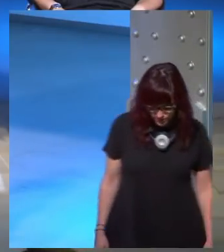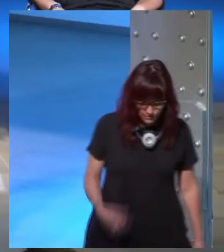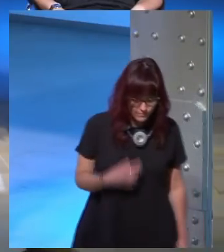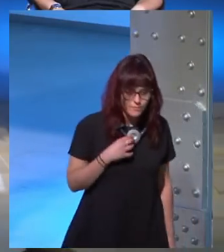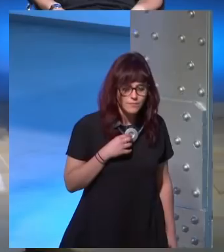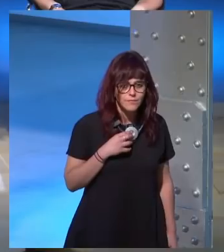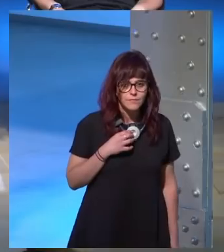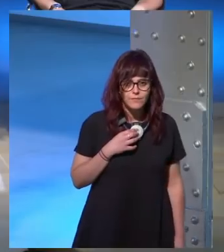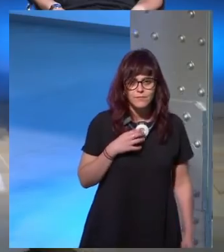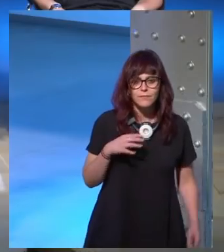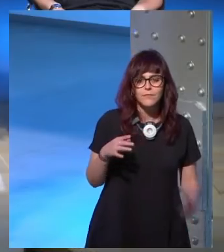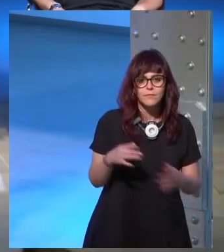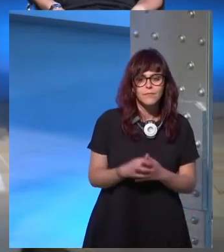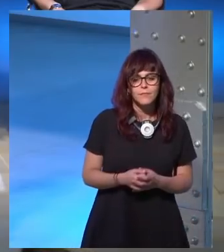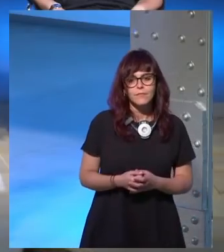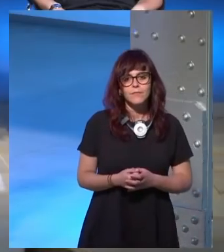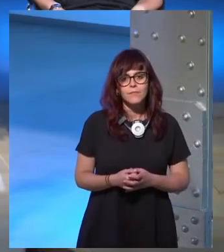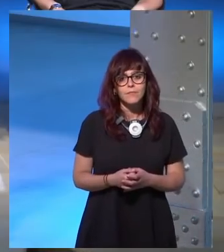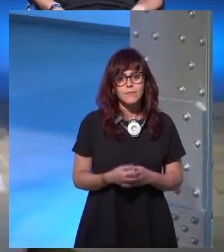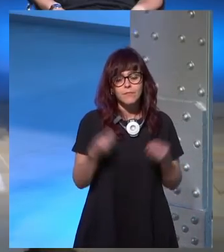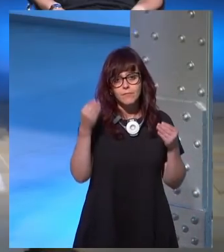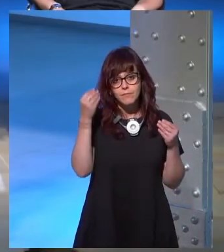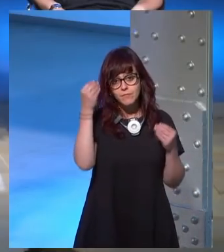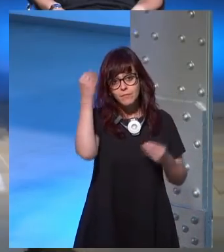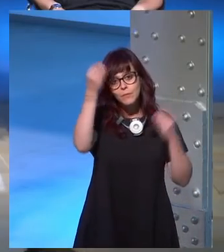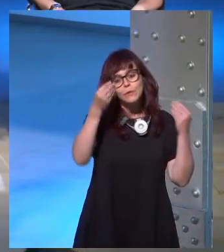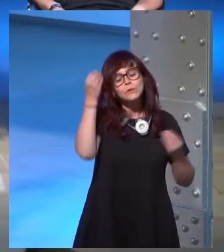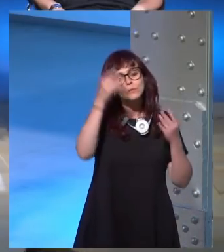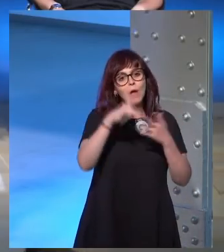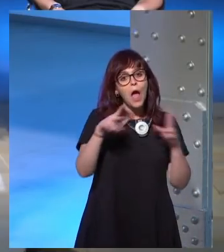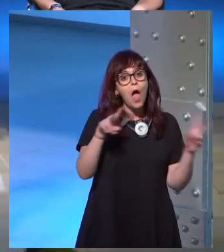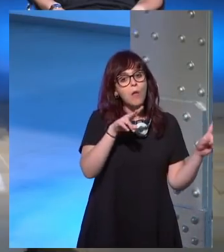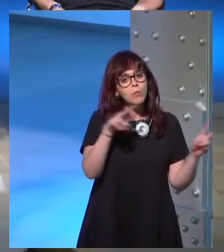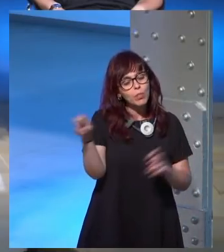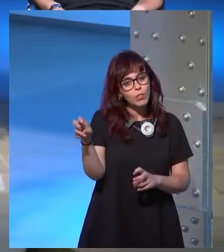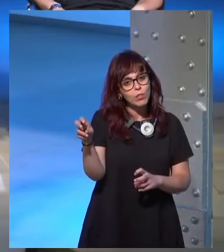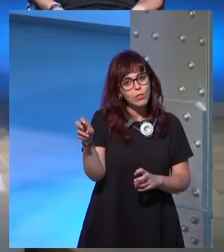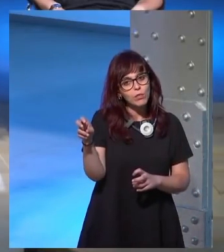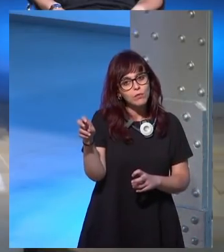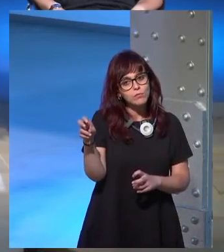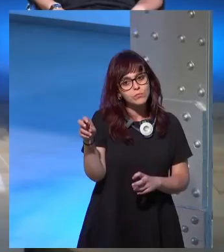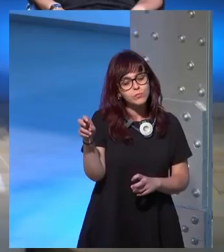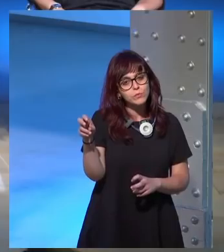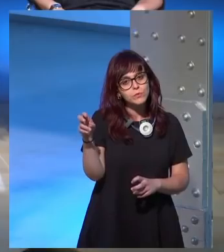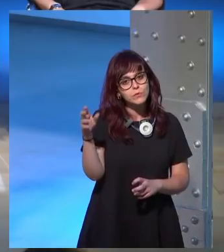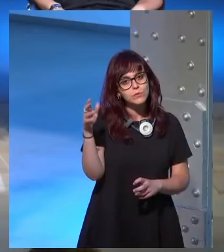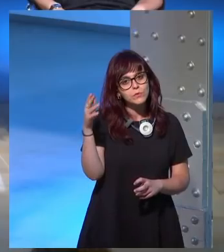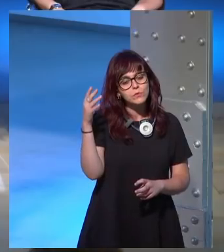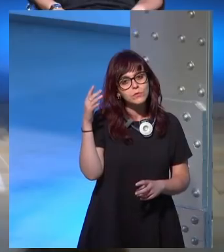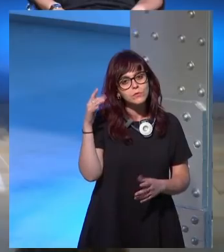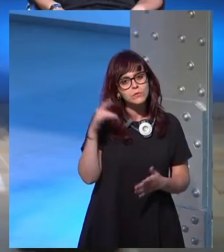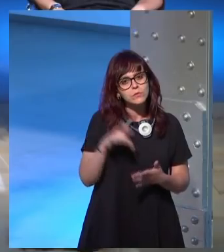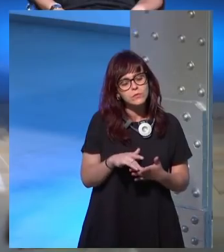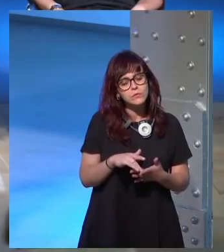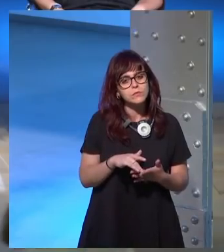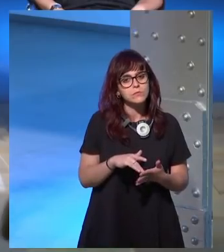The different factions. I think I had initially started with, I had some